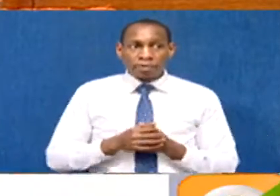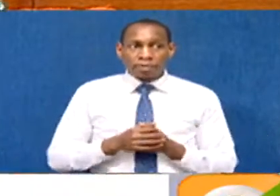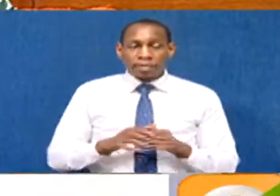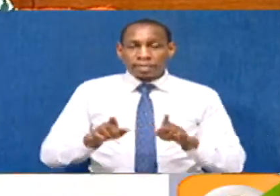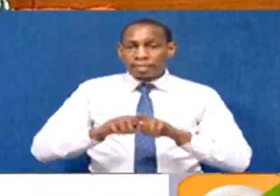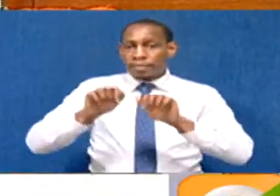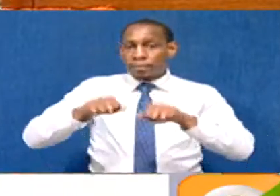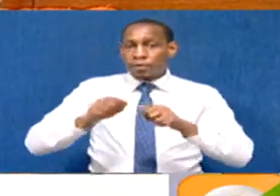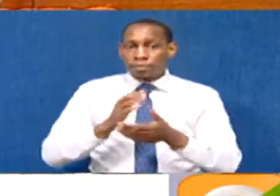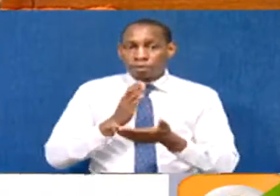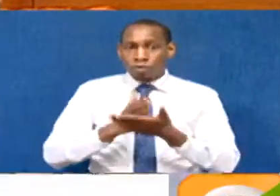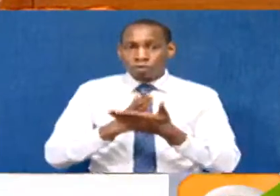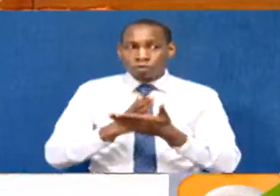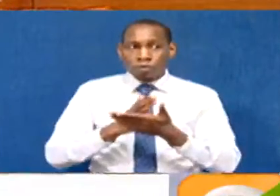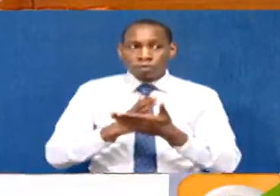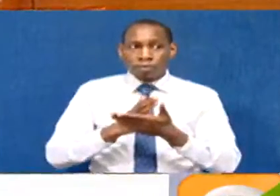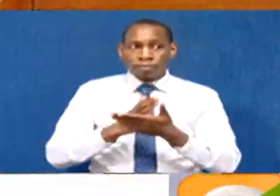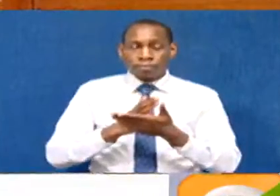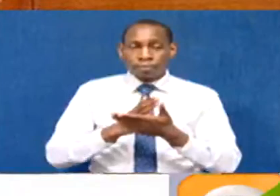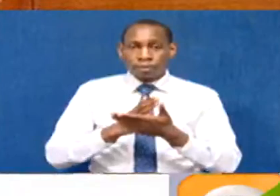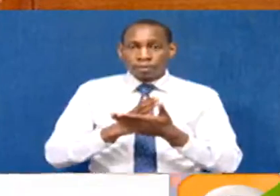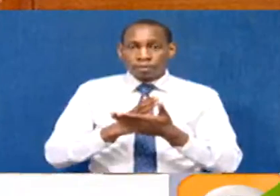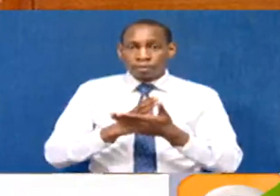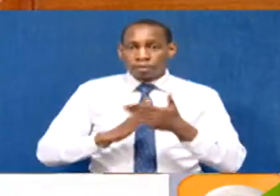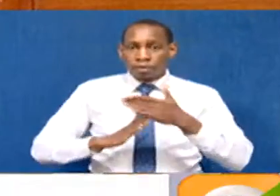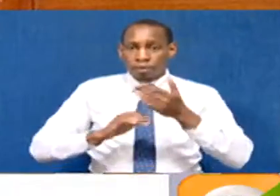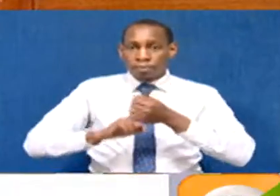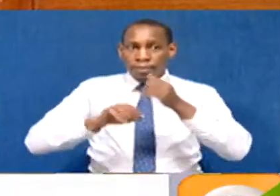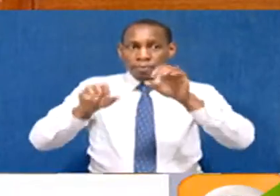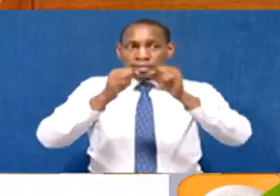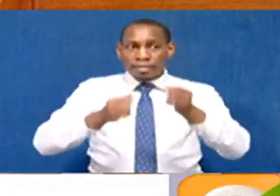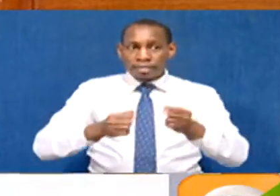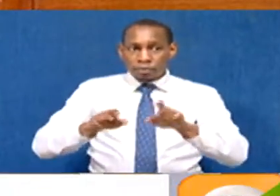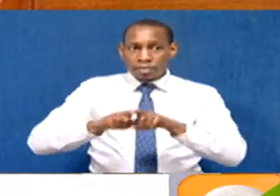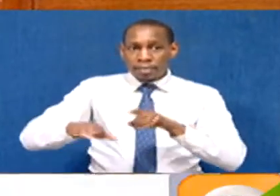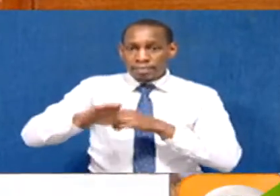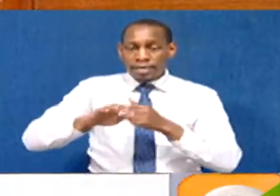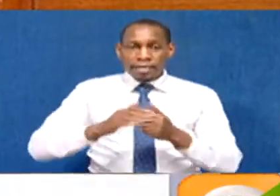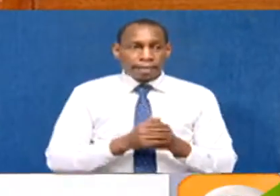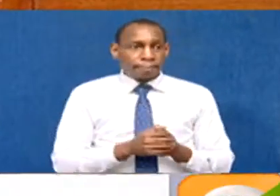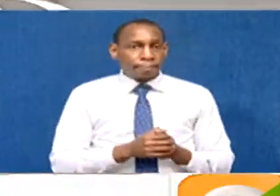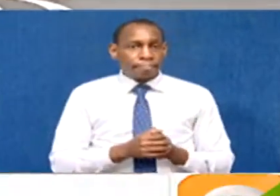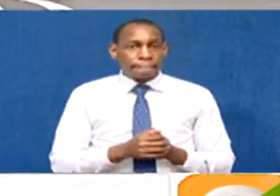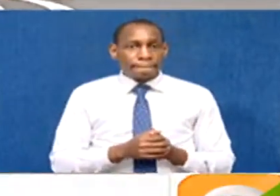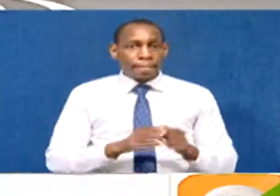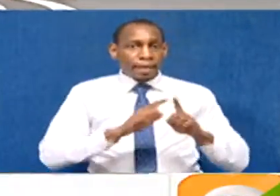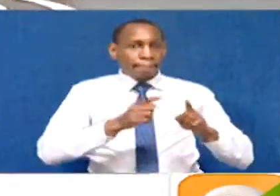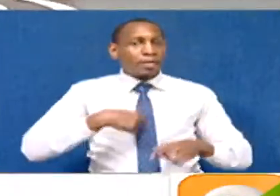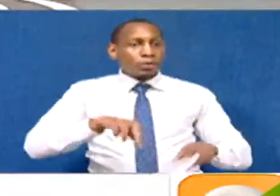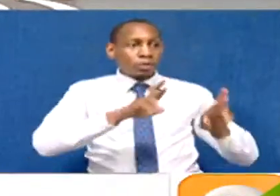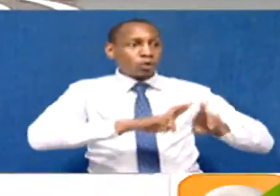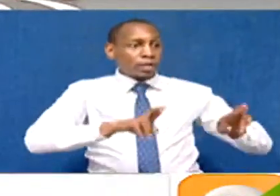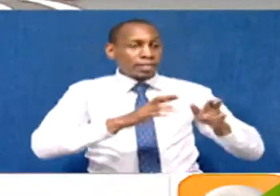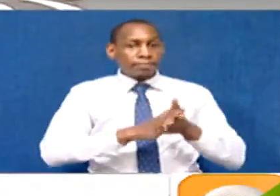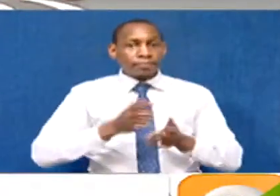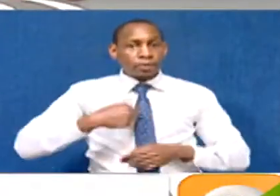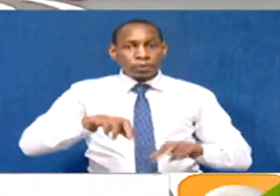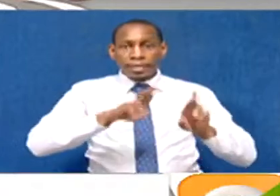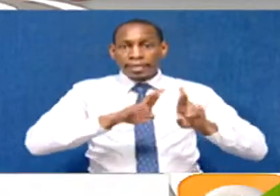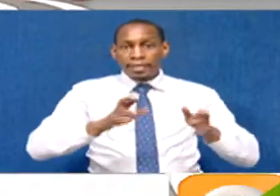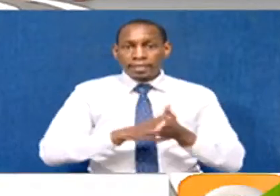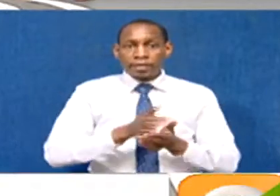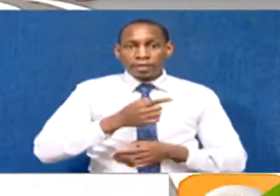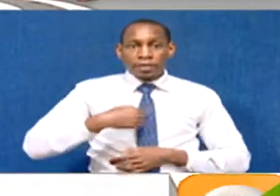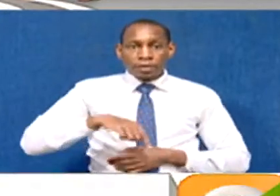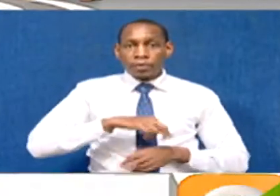could even be the main support system in that particular family. But Jeff, having said that, we are ready. But we are ready, we are